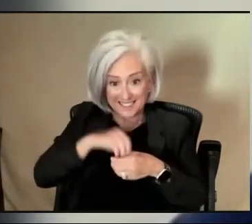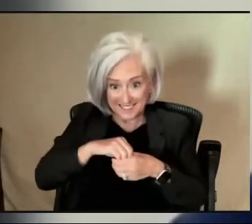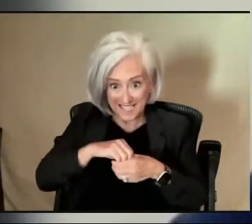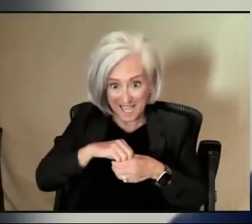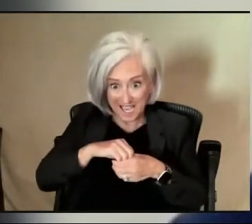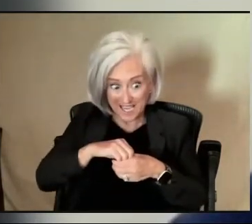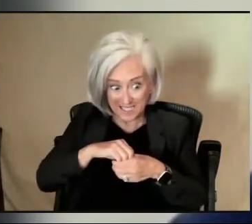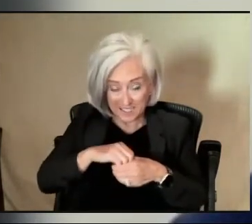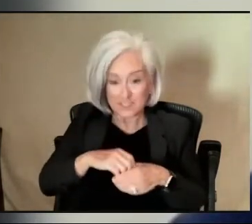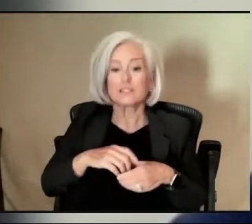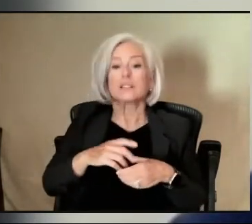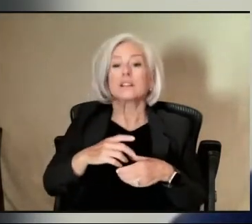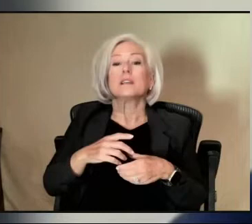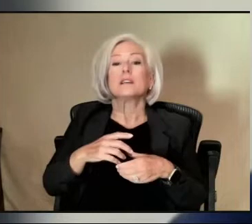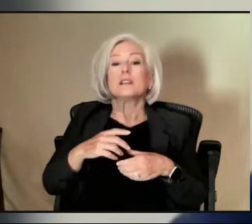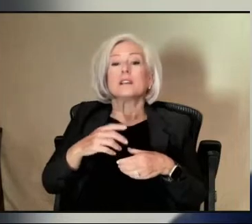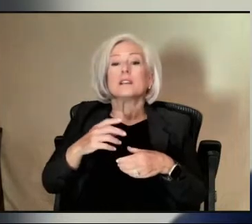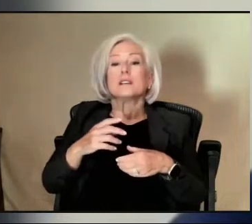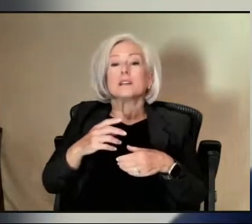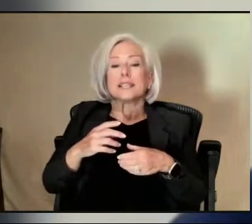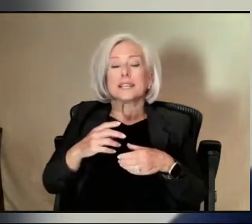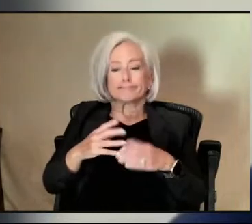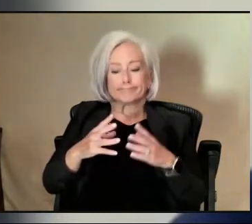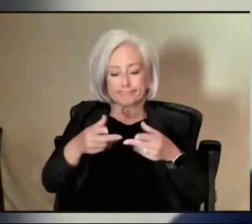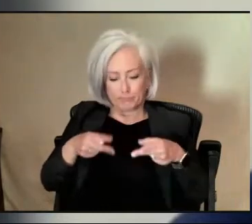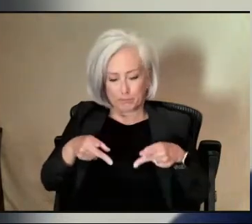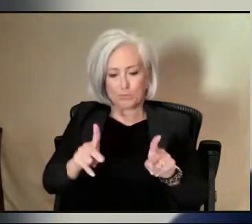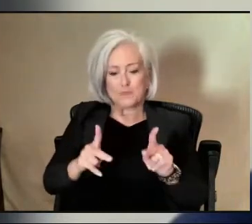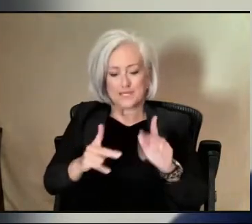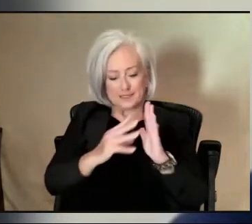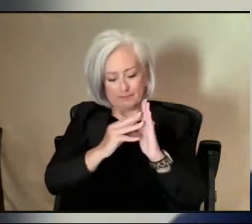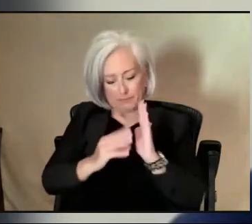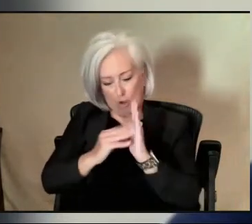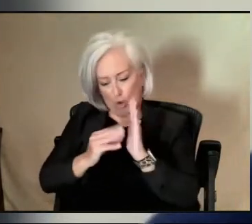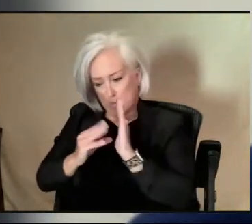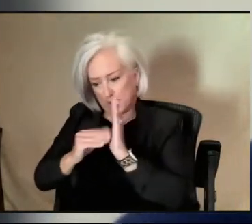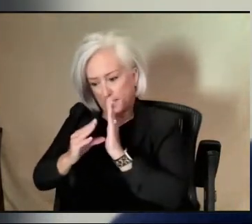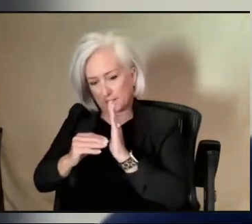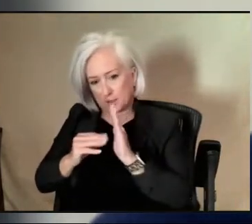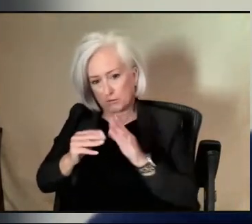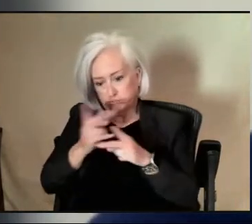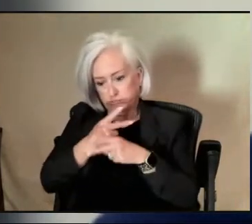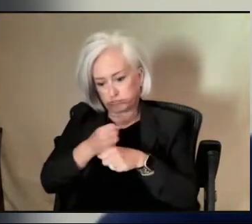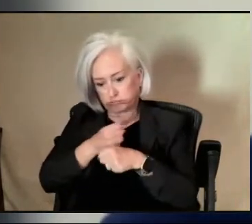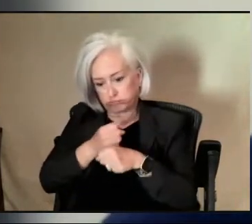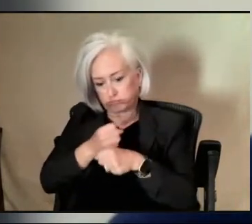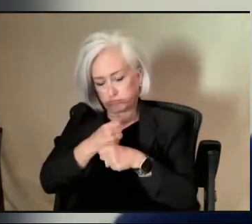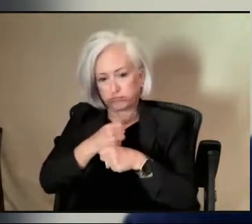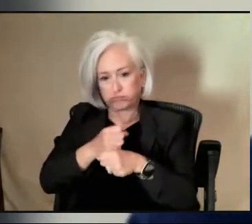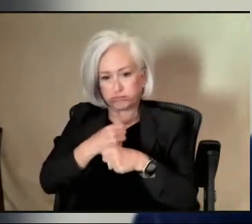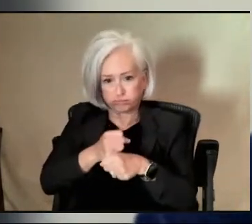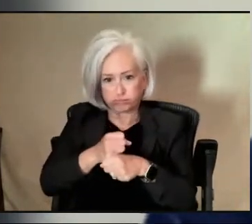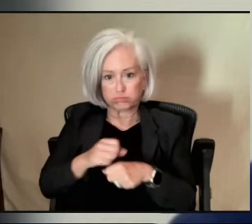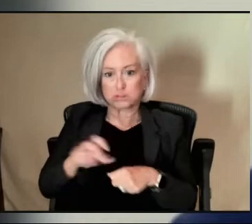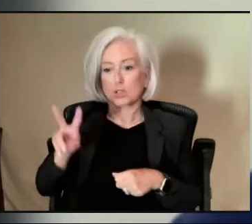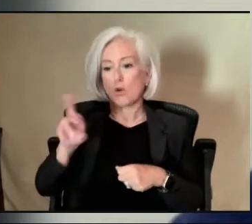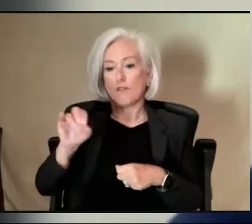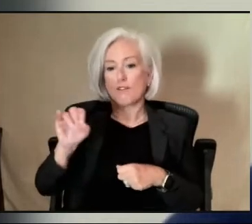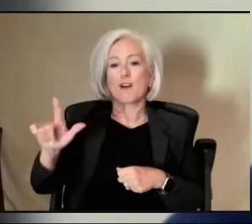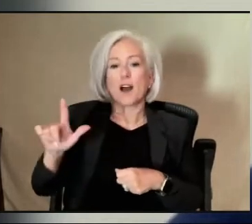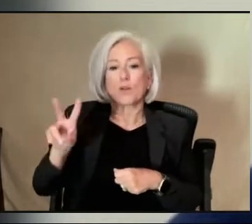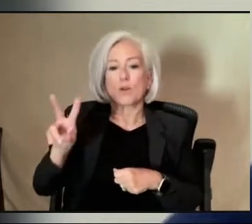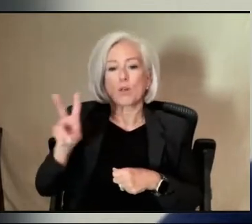enters into a human cell. So a viral vector is, in the case of the SARS-CoV-2